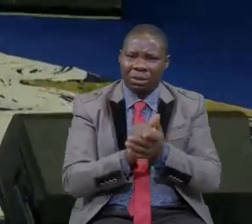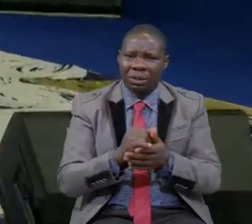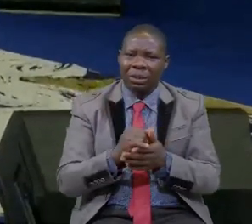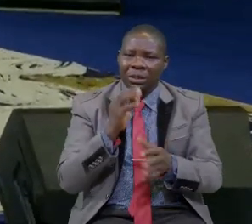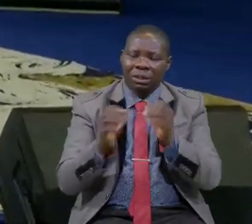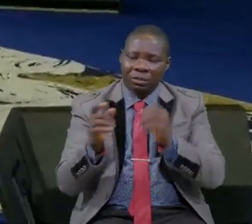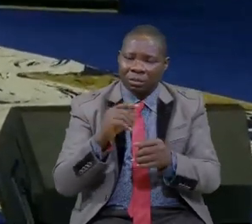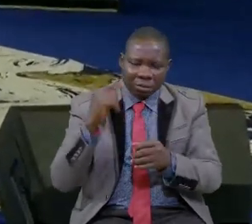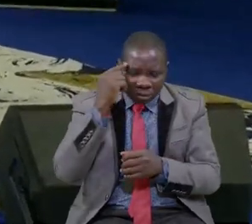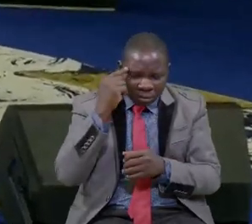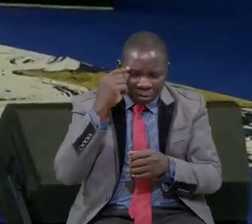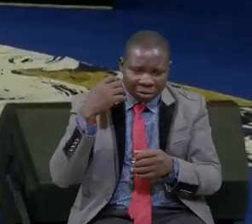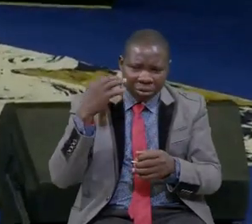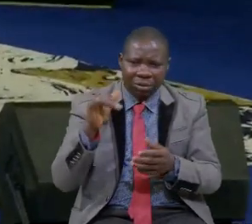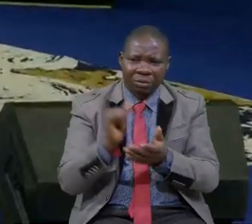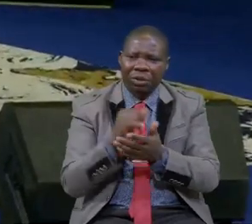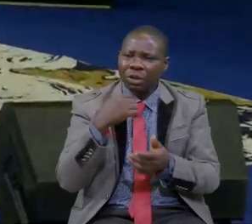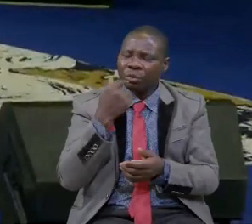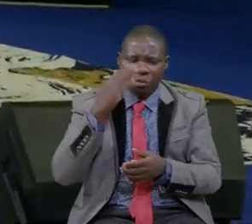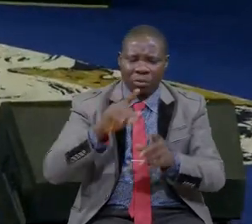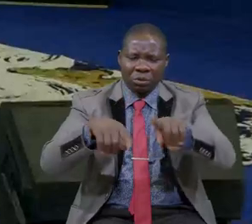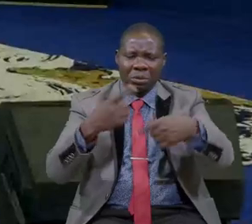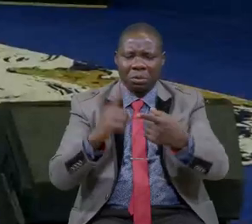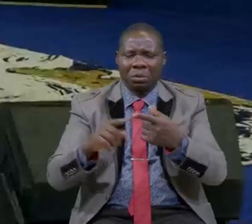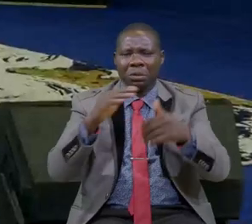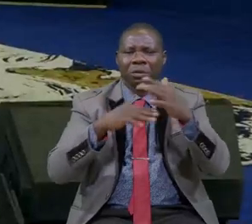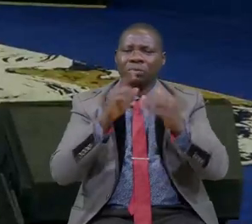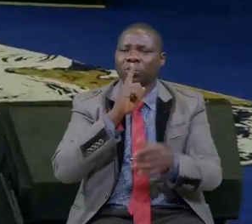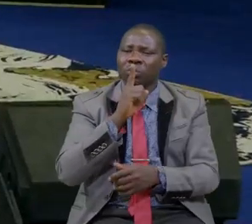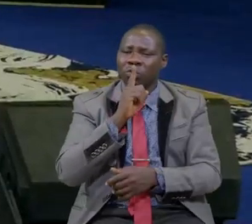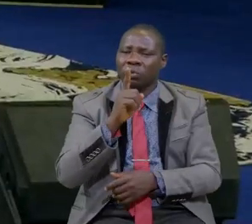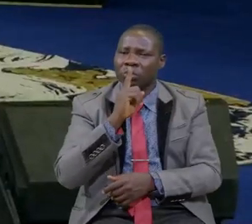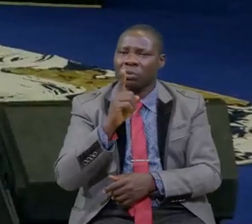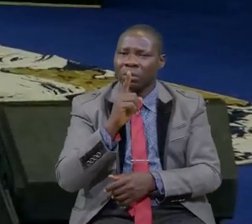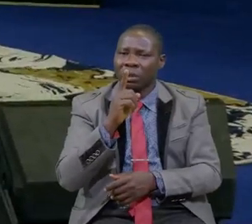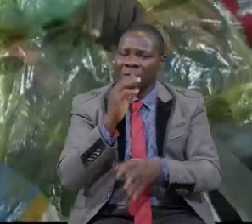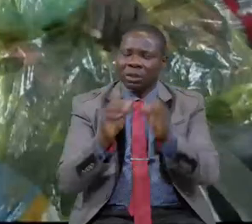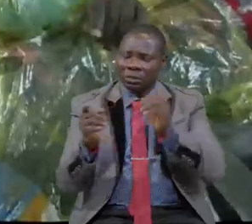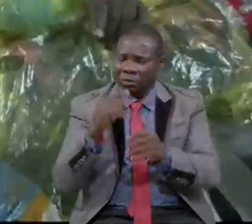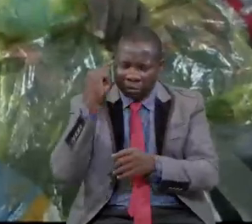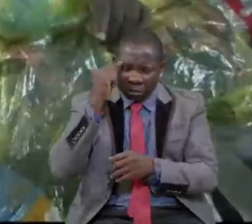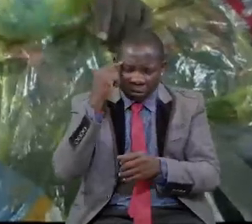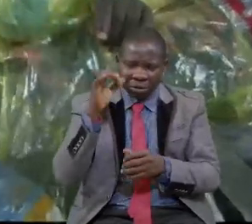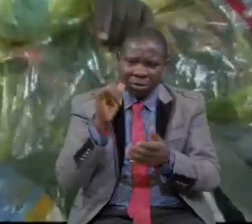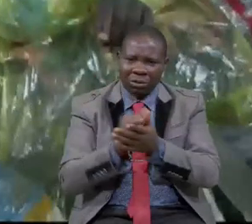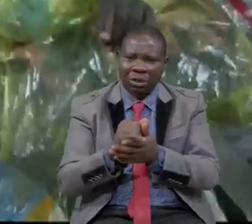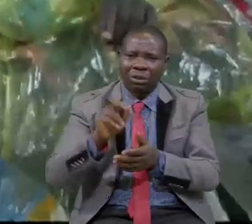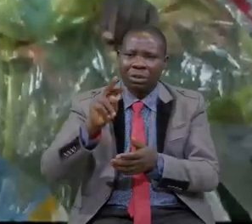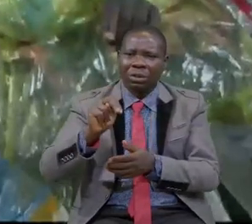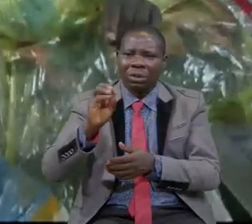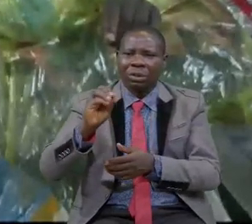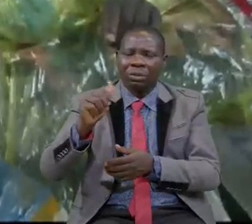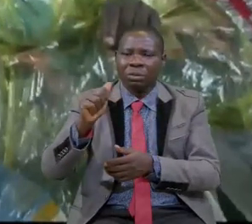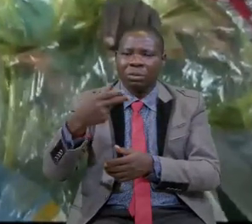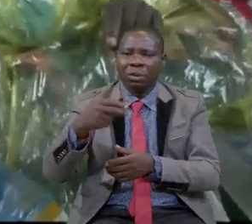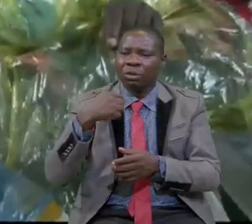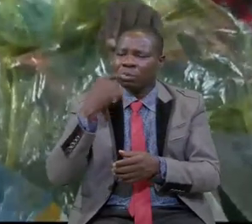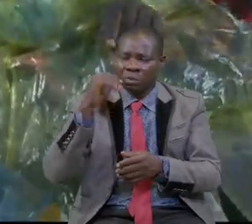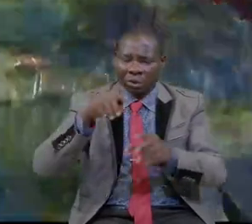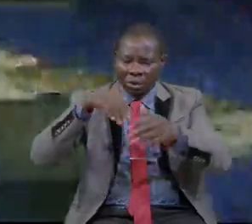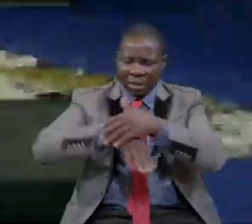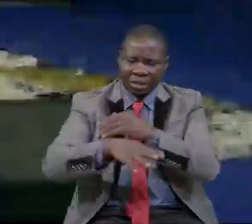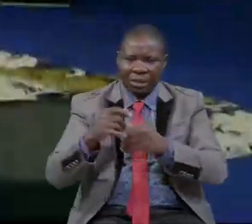heaven? True. If you think about that, Noah, who will get into the ark?